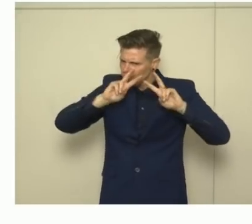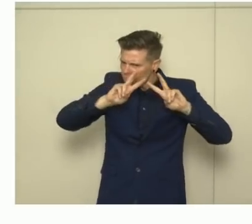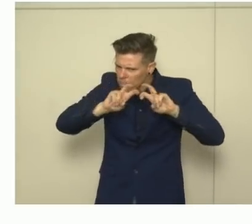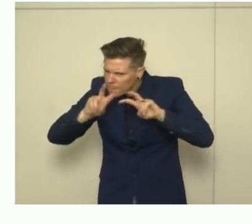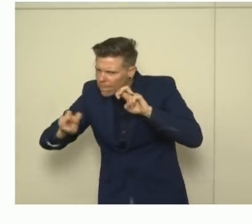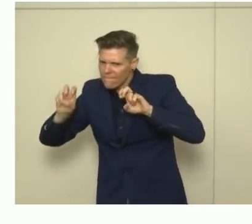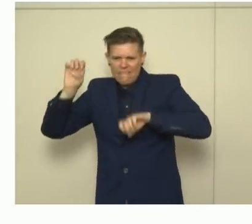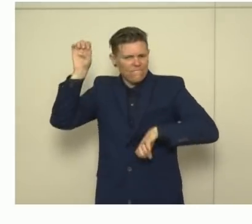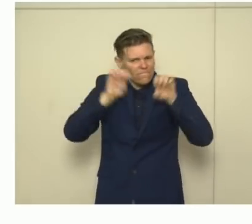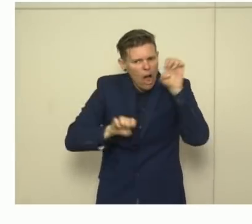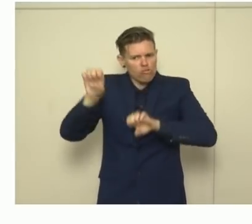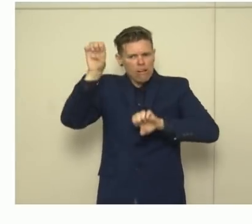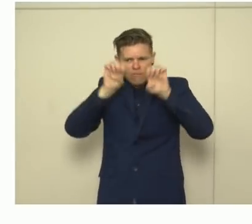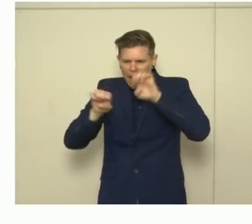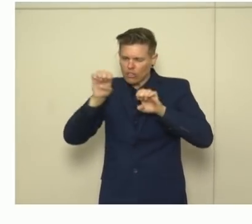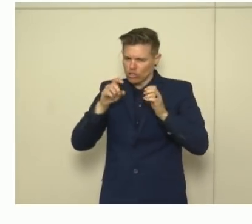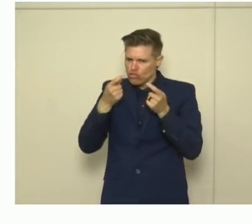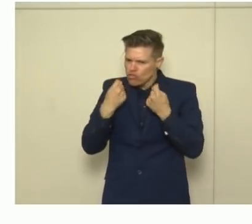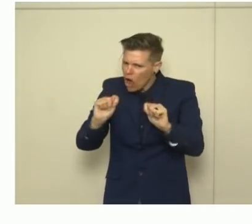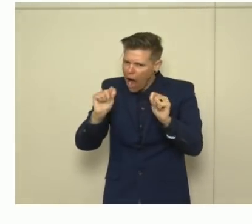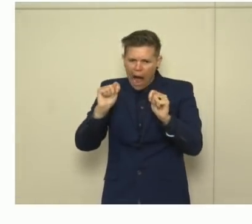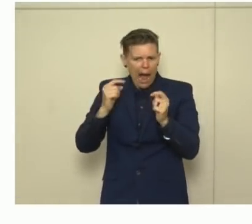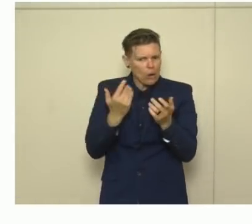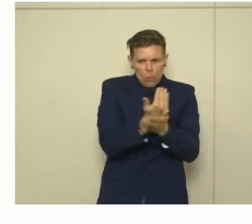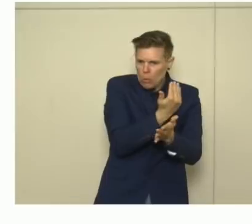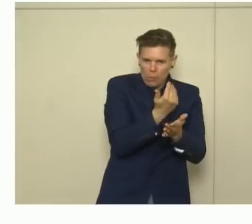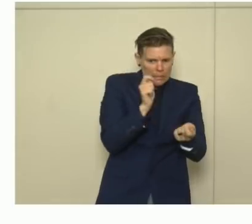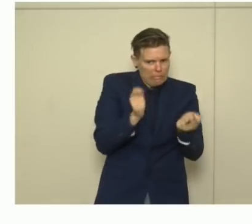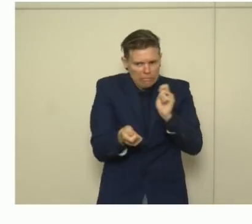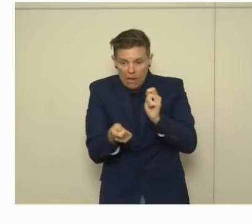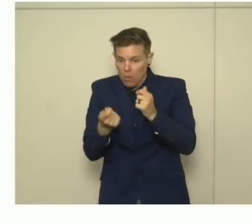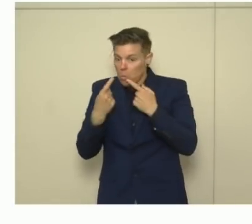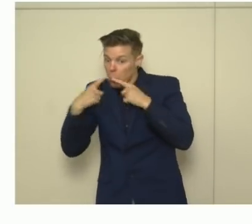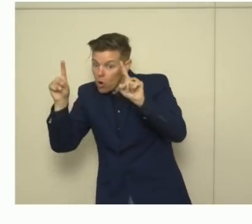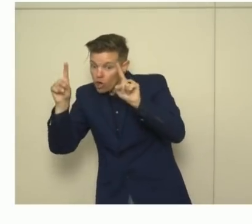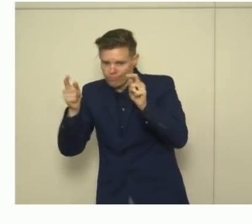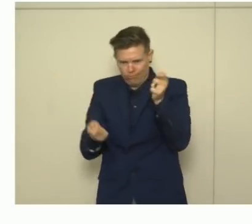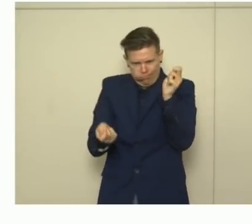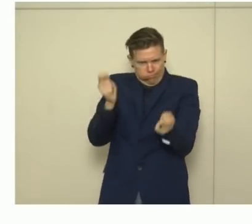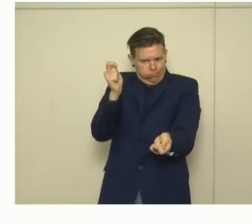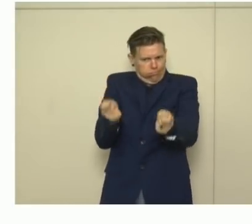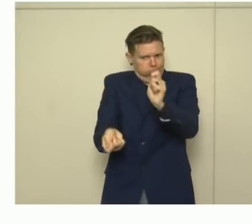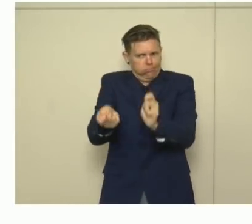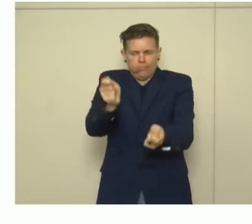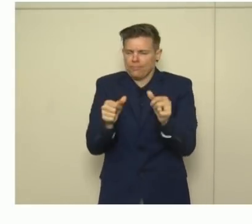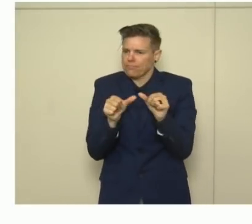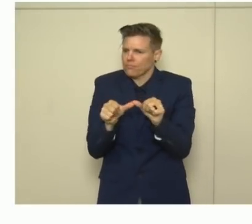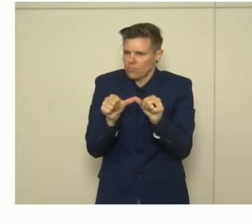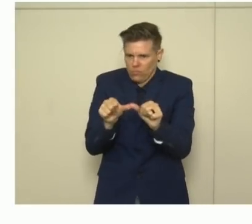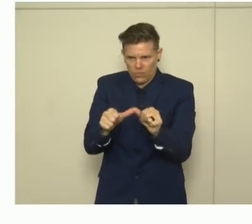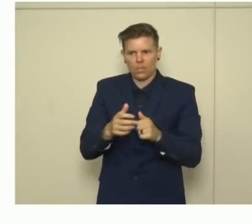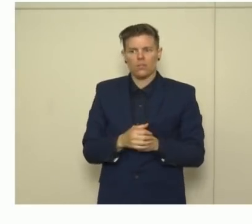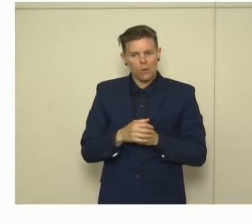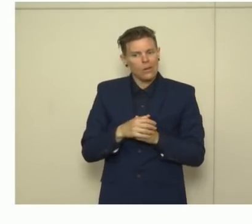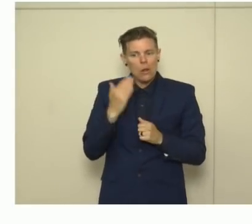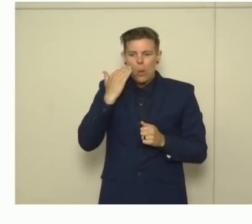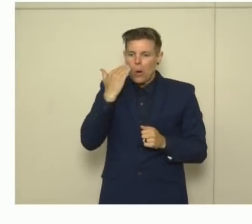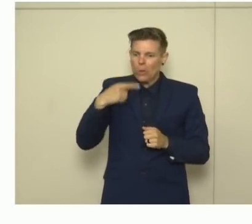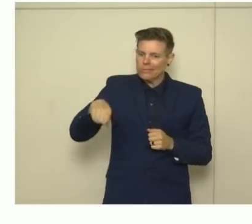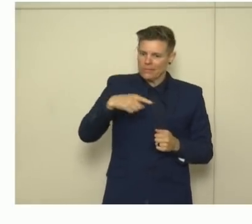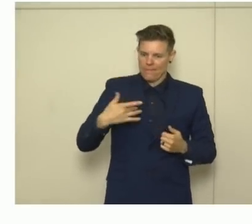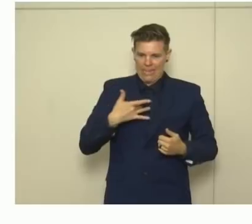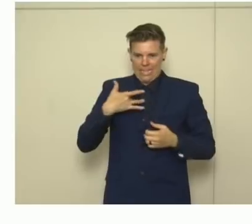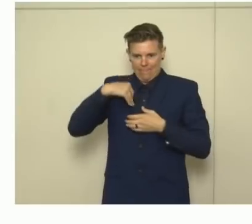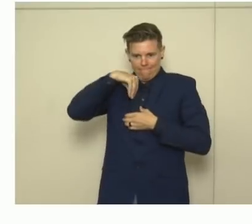those academic, social, emotional, and instructional elements are in place. We're also going to continue to monitor that they have